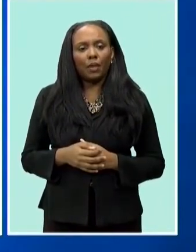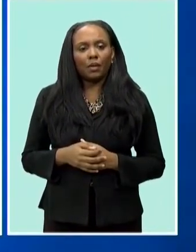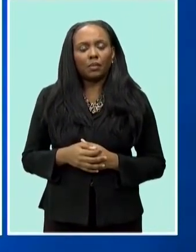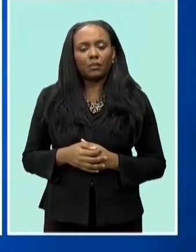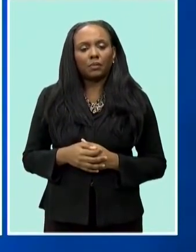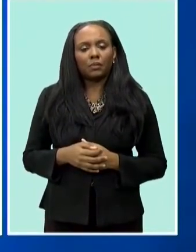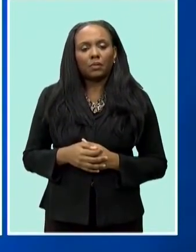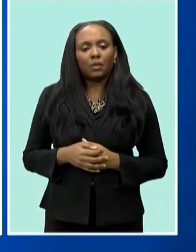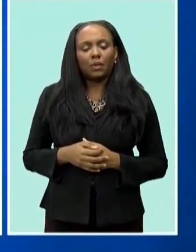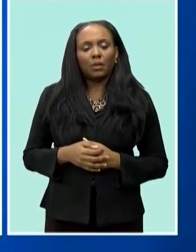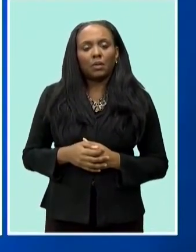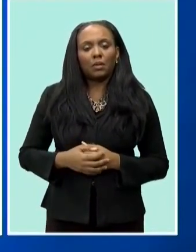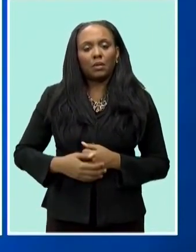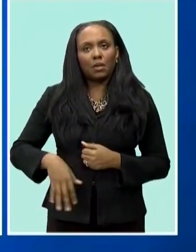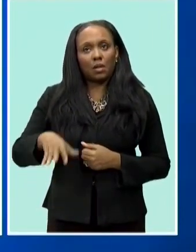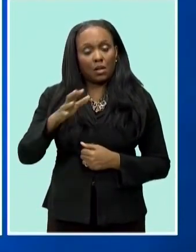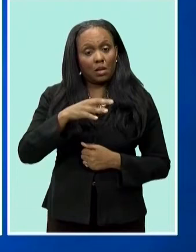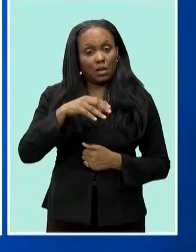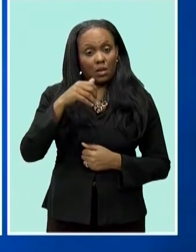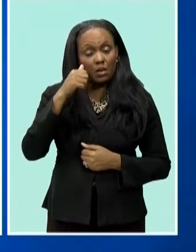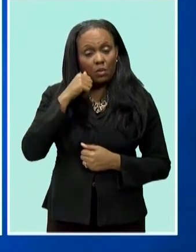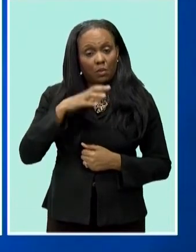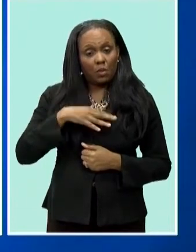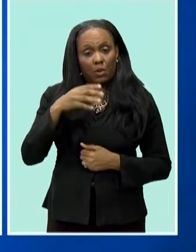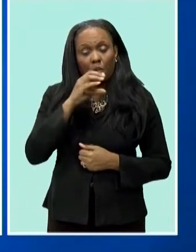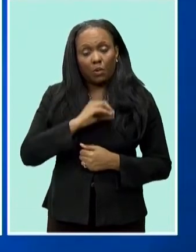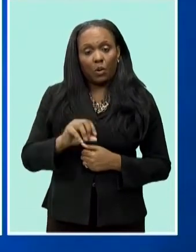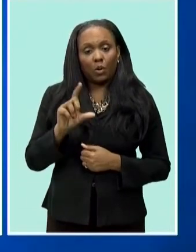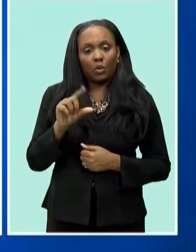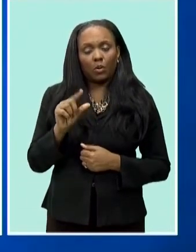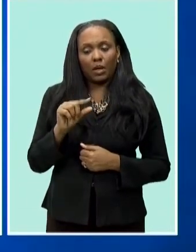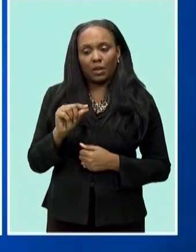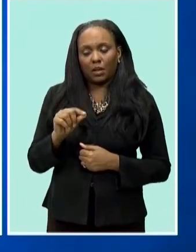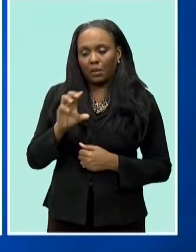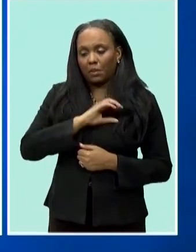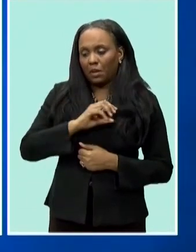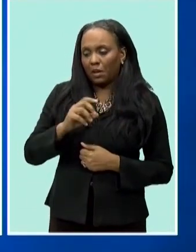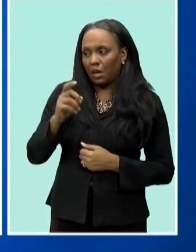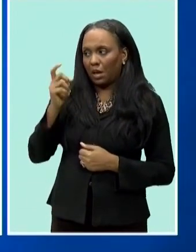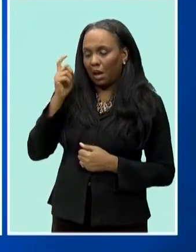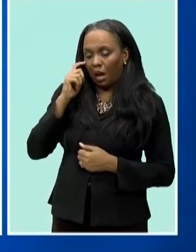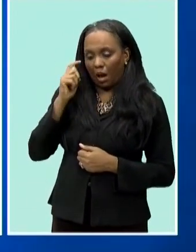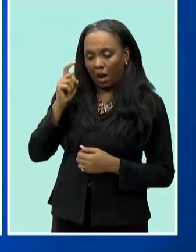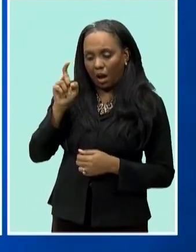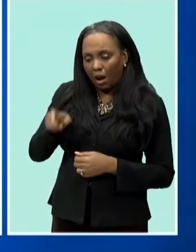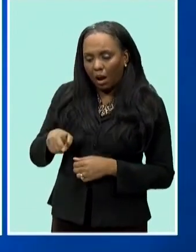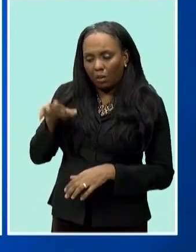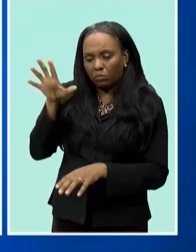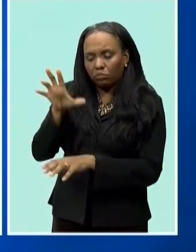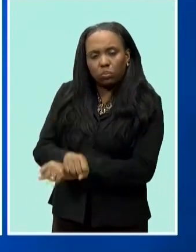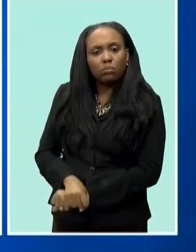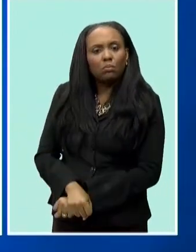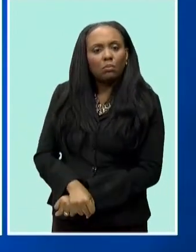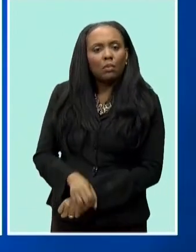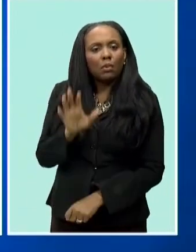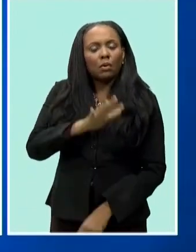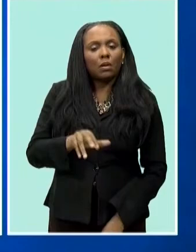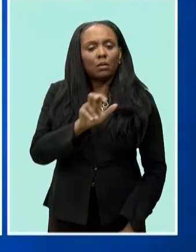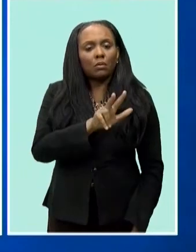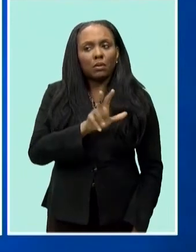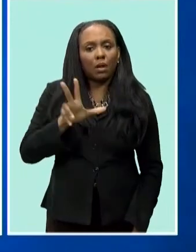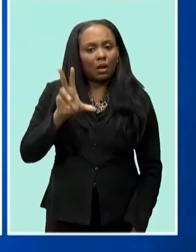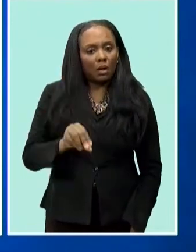contraband smuggler. 20-year-old Althea Douglas was caught with cannabis stuffed into bars of blue soap. Around 3:30